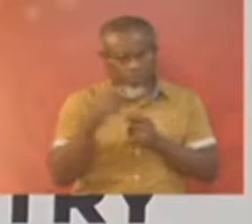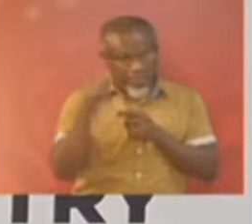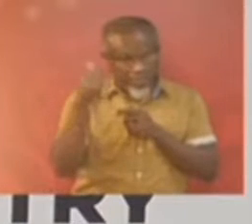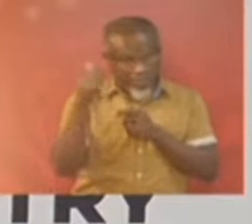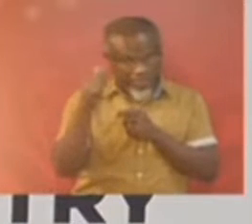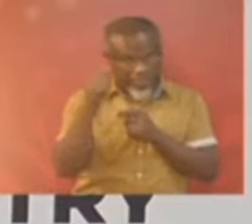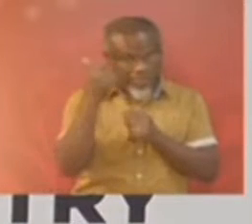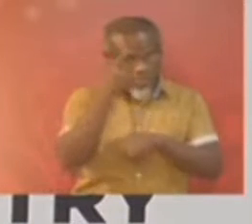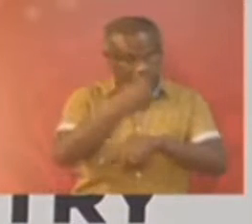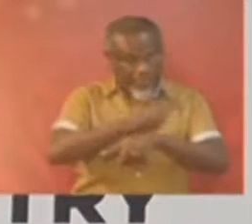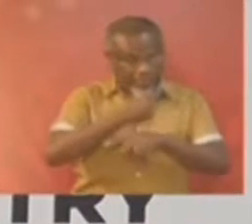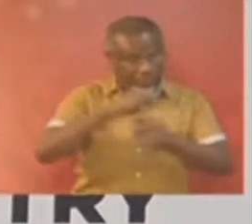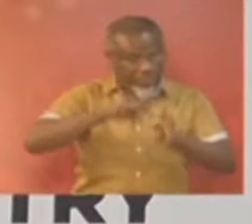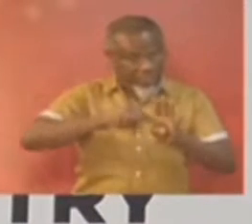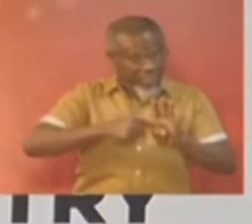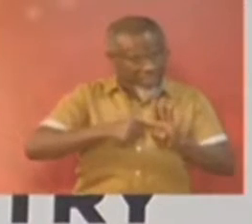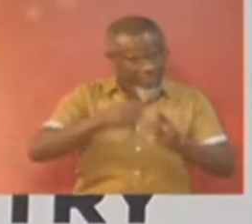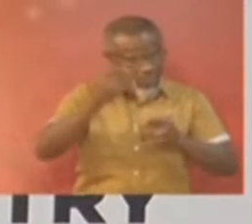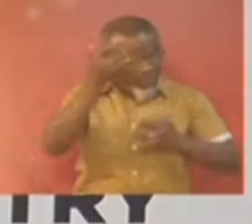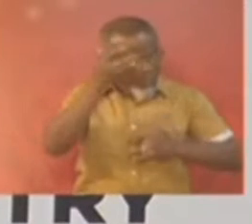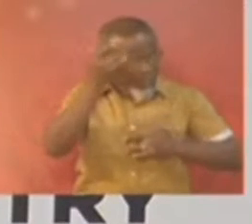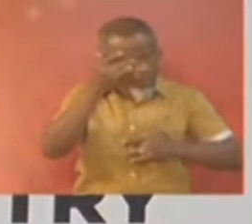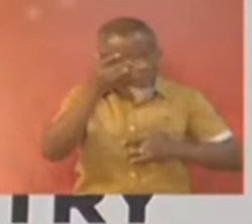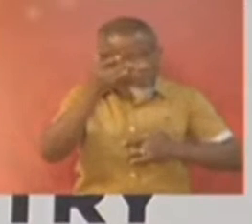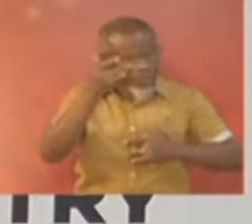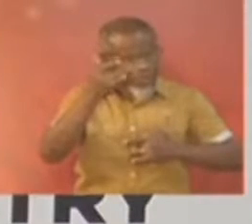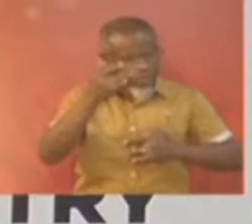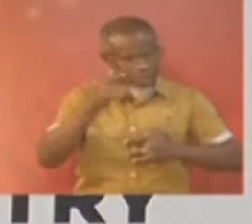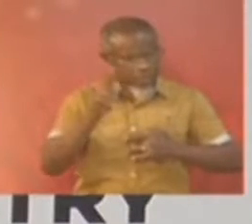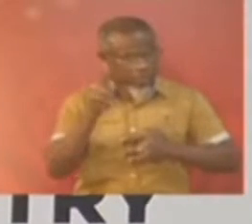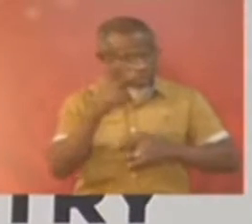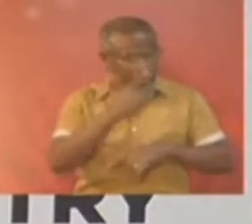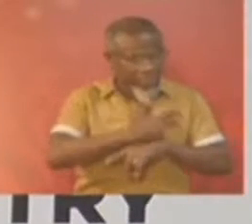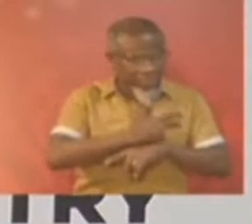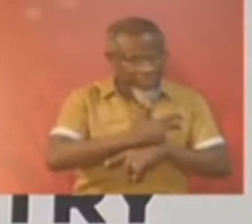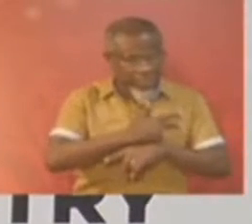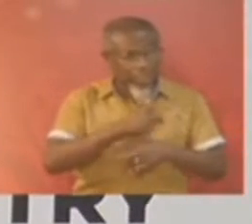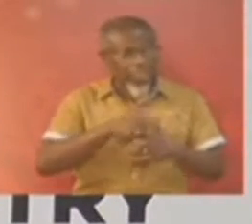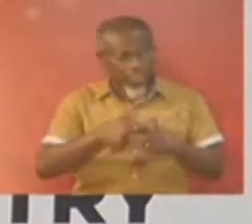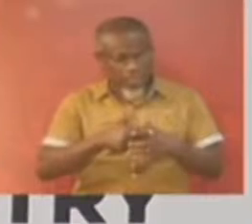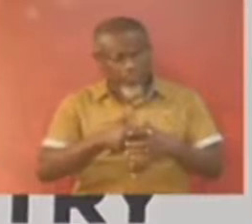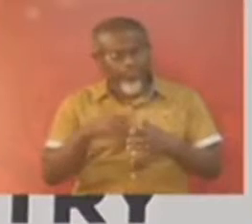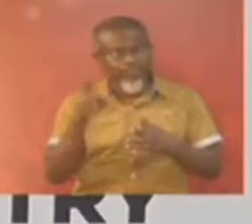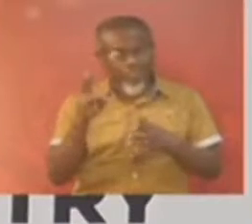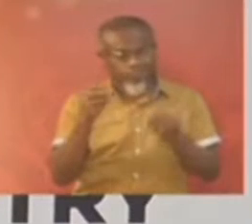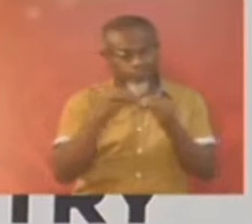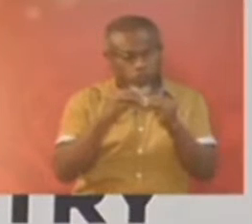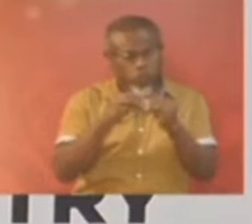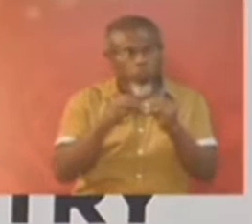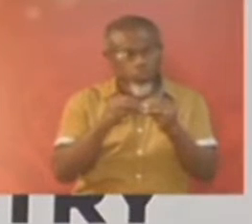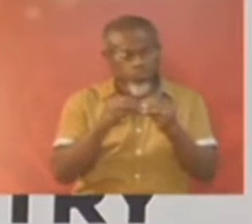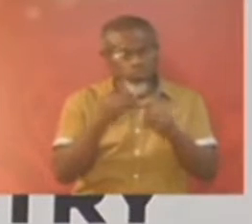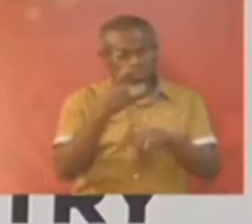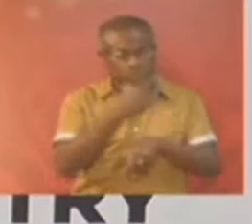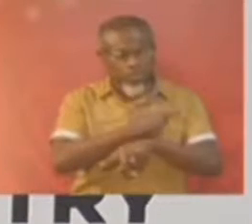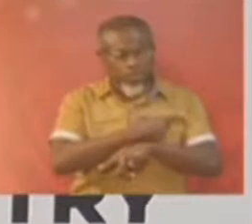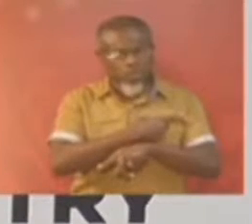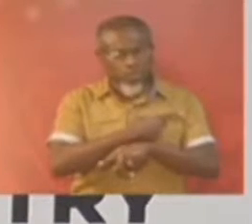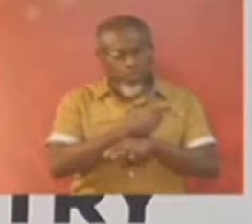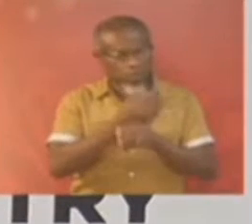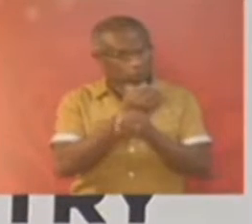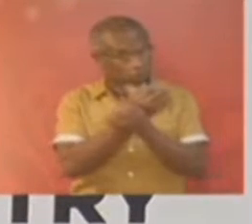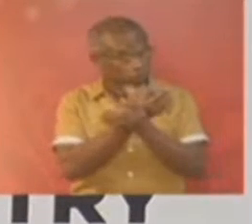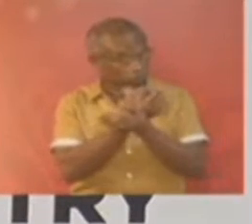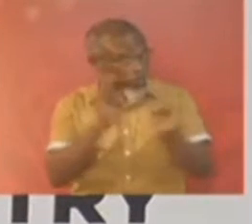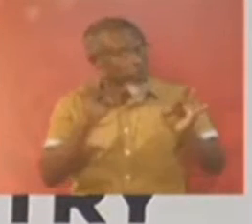your additional 7 days as required. And again, a letter will be issued from the CMOH to go to your employers, but there's no